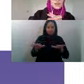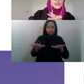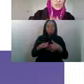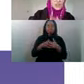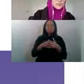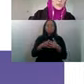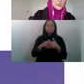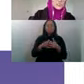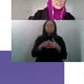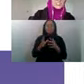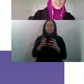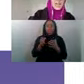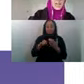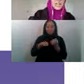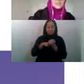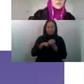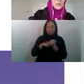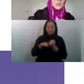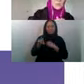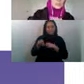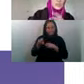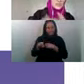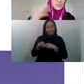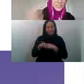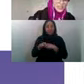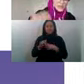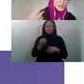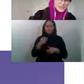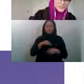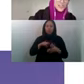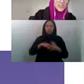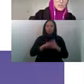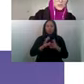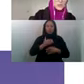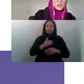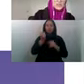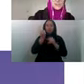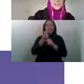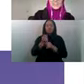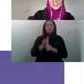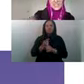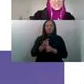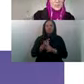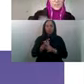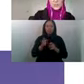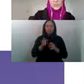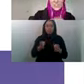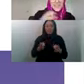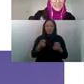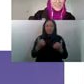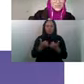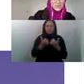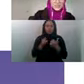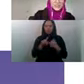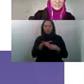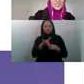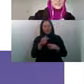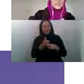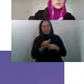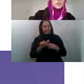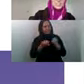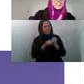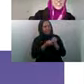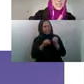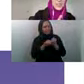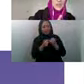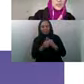A lot of support is needed. And so we launched our annual giving challenge where you can find any campaign you want, add it to a give list and